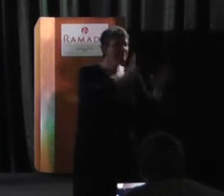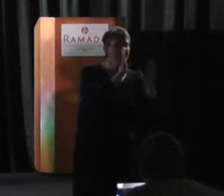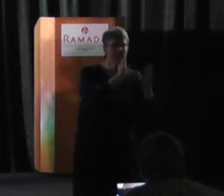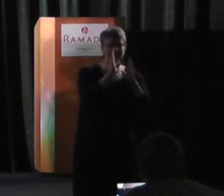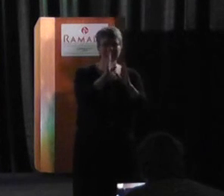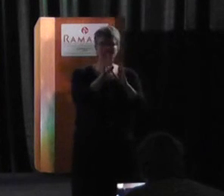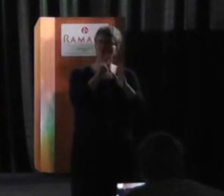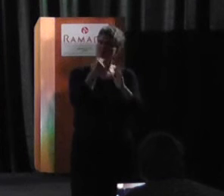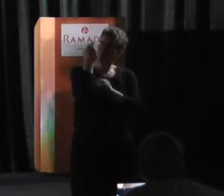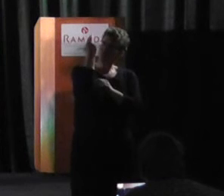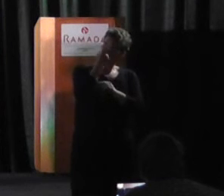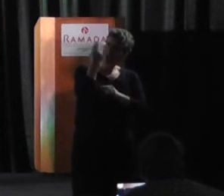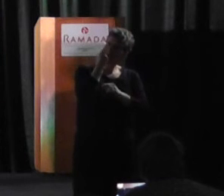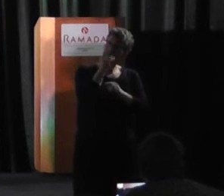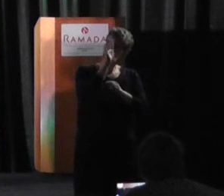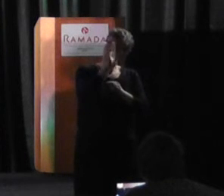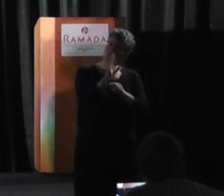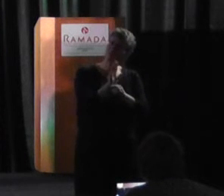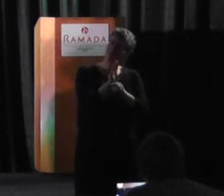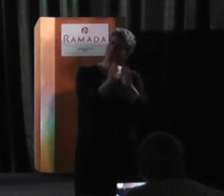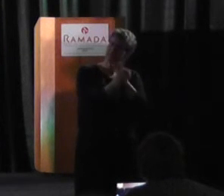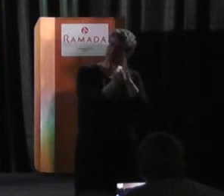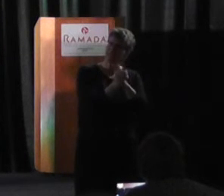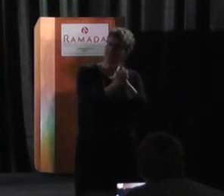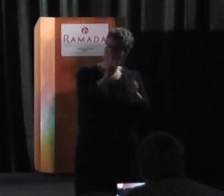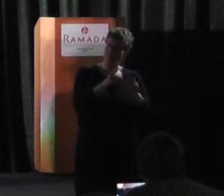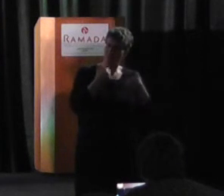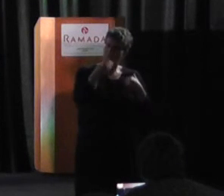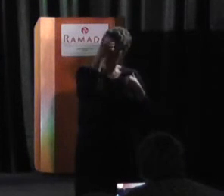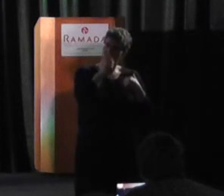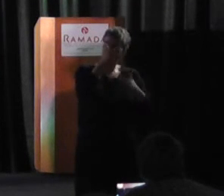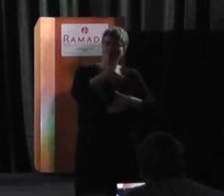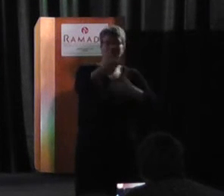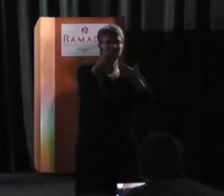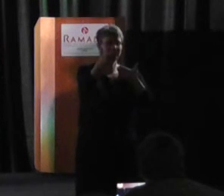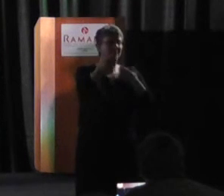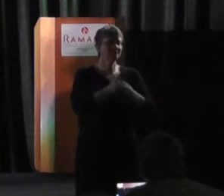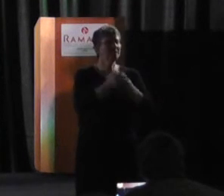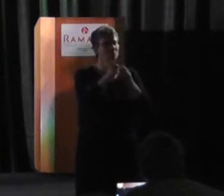born with Down syndrome, it would be amazing. We are more alike than different.